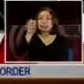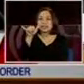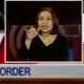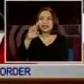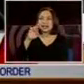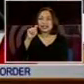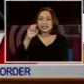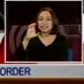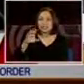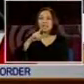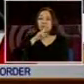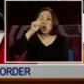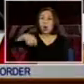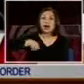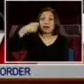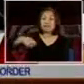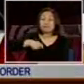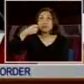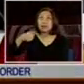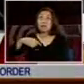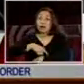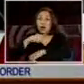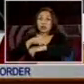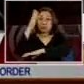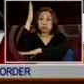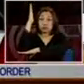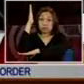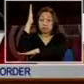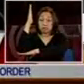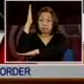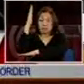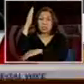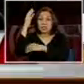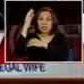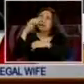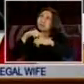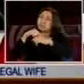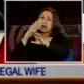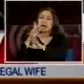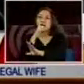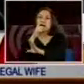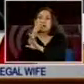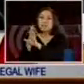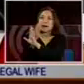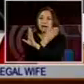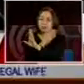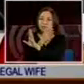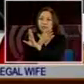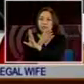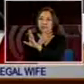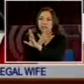nung bandang tanghali po siguro yon, or after lunch nung before lunch noontime